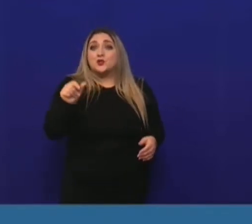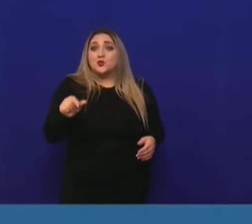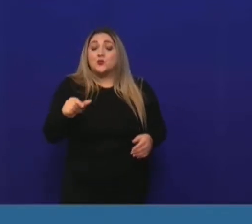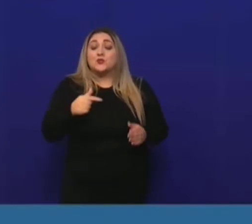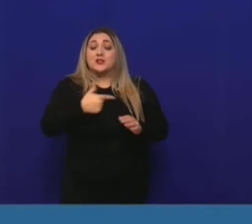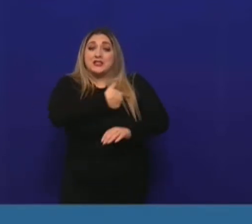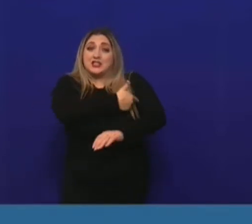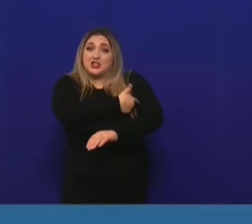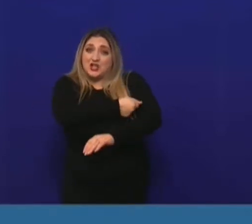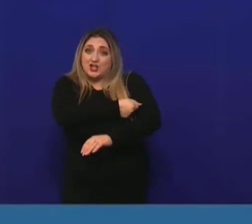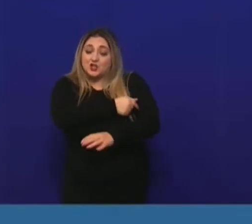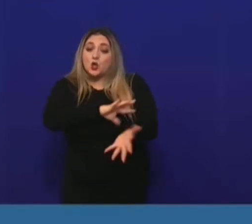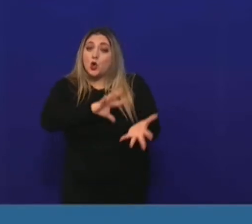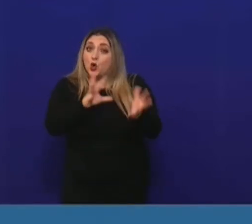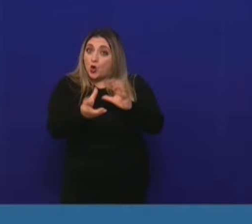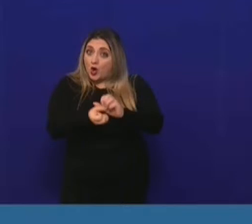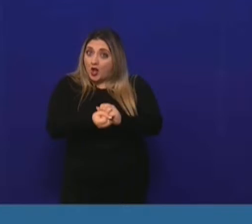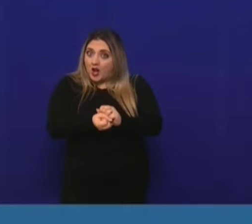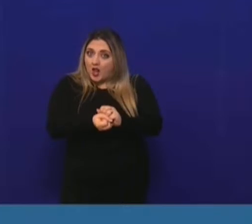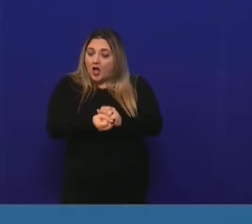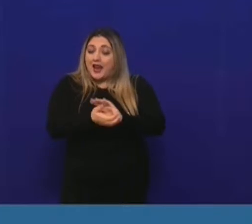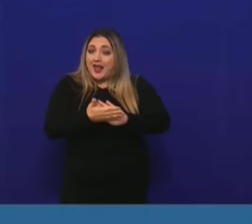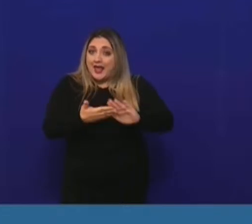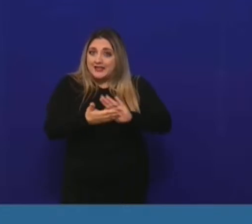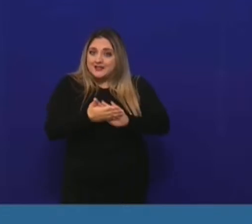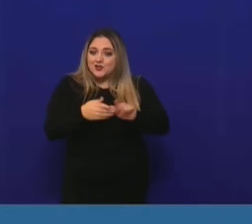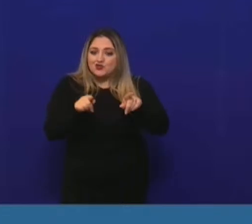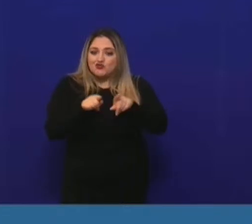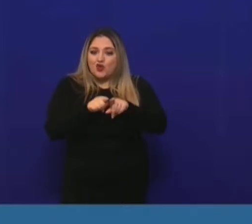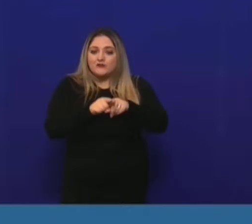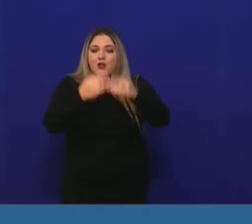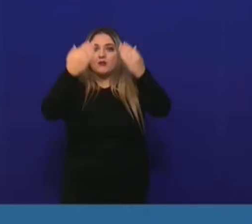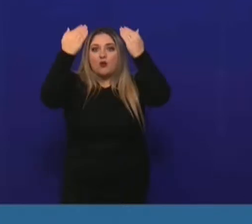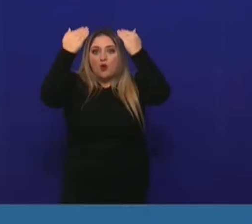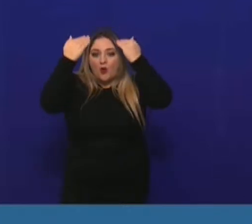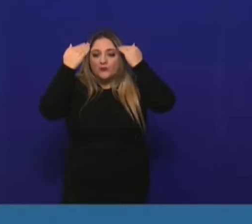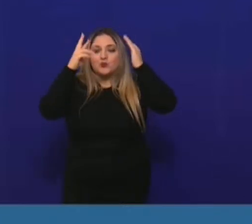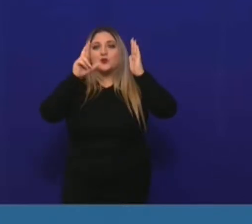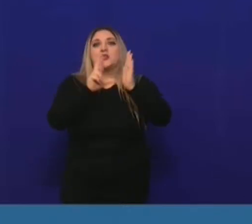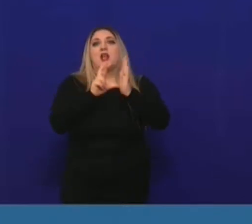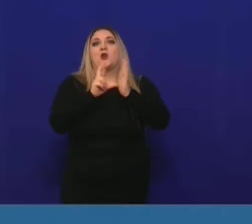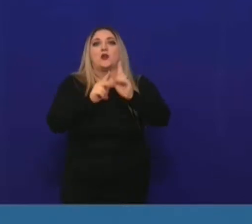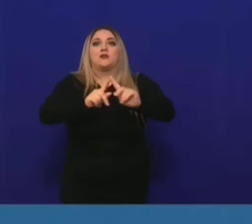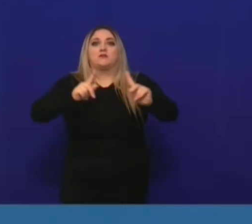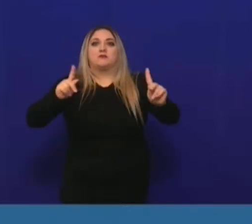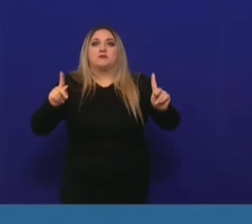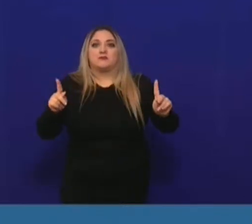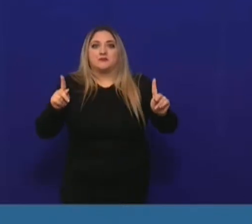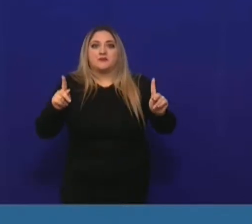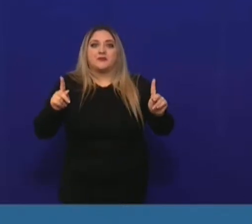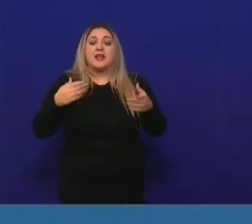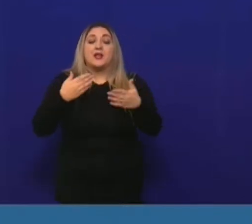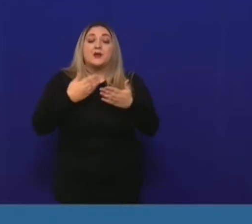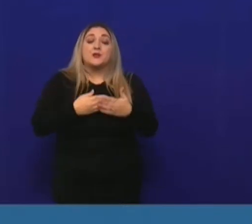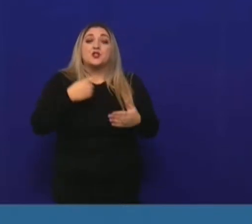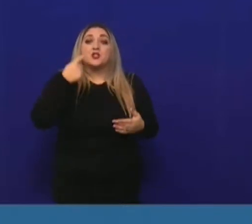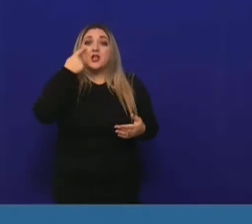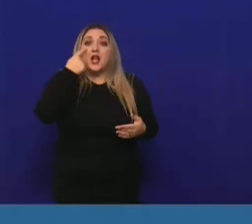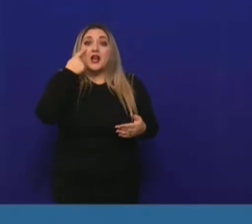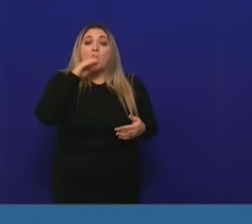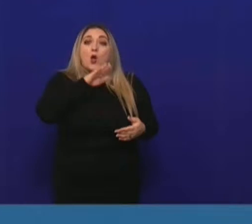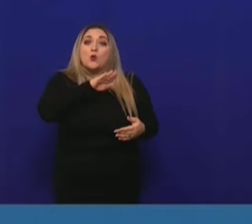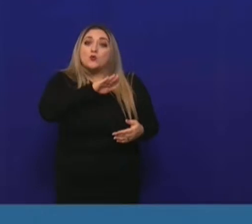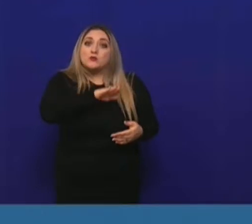tlaqmu importanti xorta huma jibqgħu jsegwu il-mezzi ta' mitigazzjoni biex aħna nkunu qegħdin naraw li dawn in-nies jibqgħu